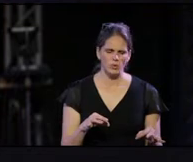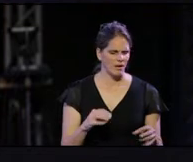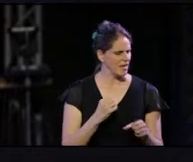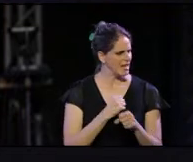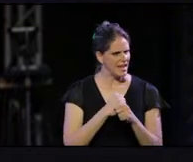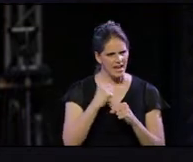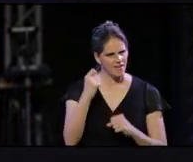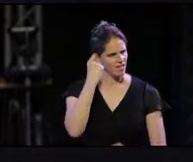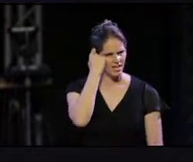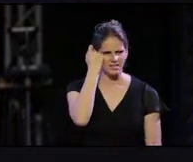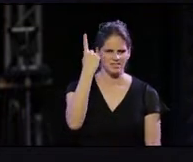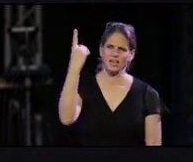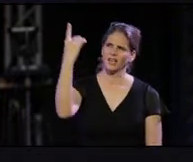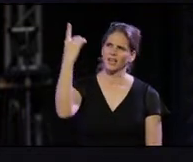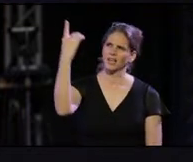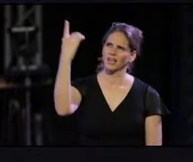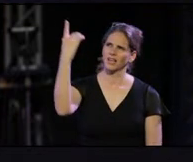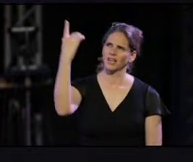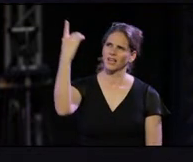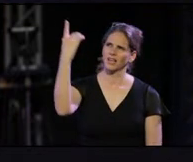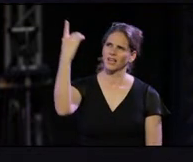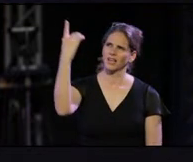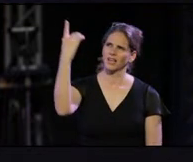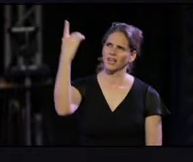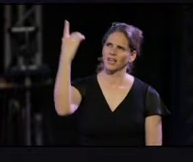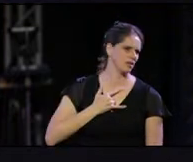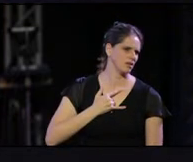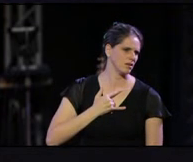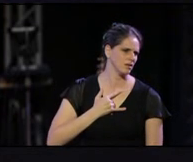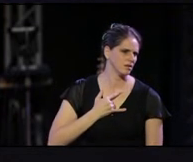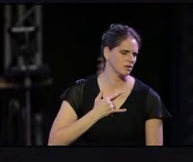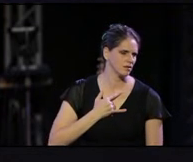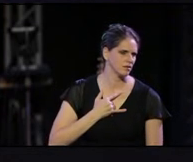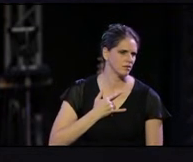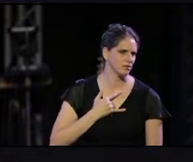God offers to me. His salvation and his love.